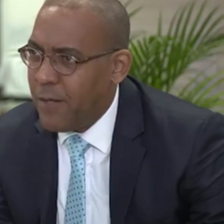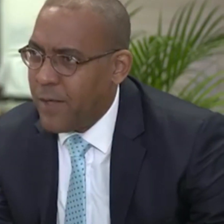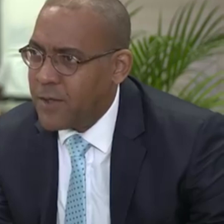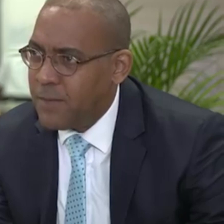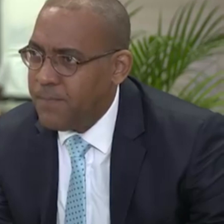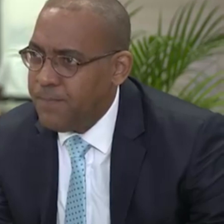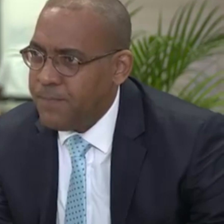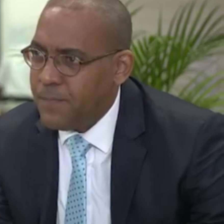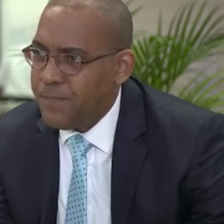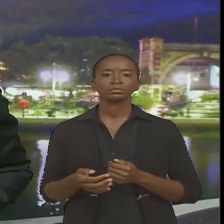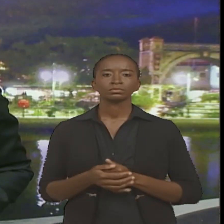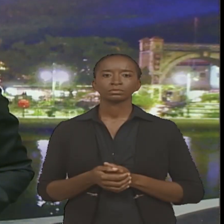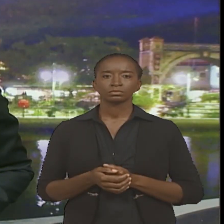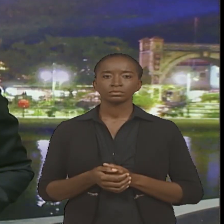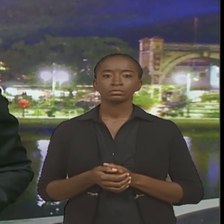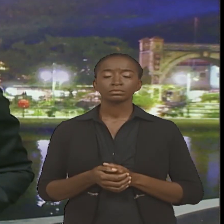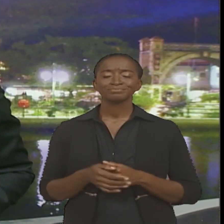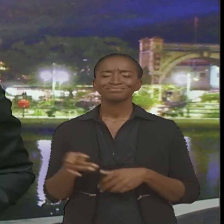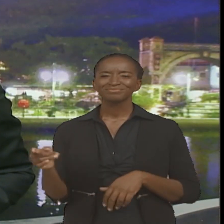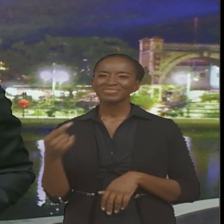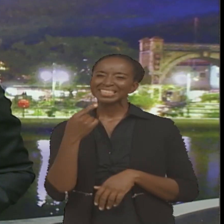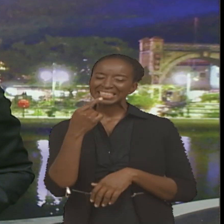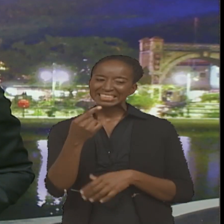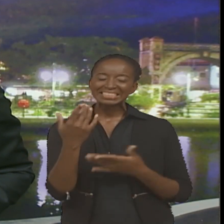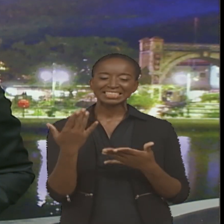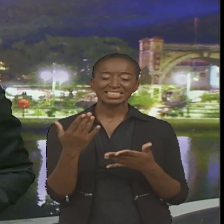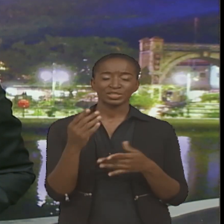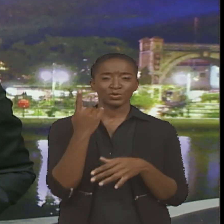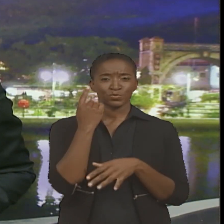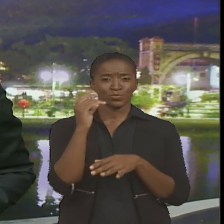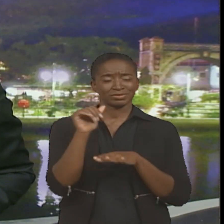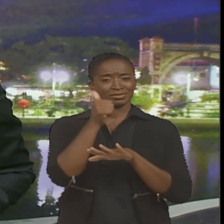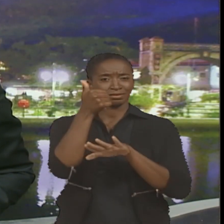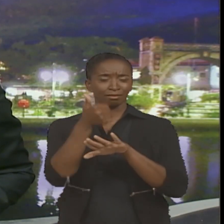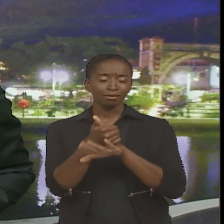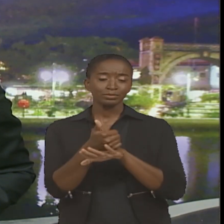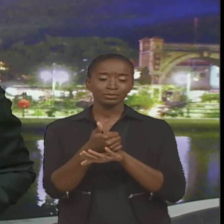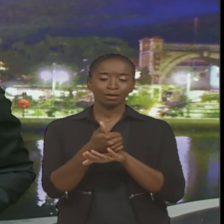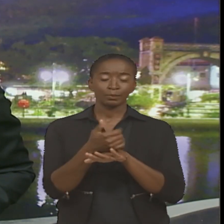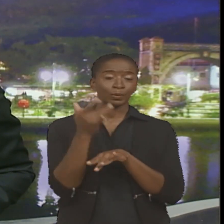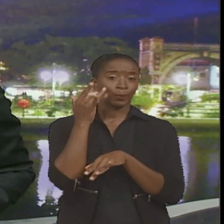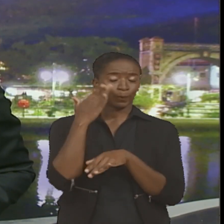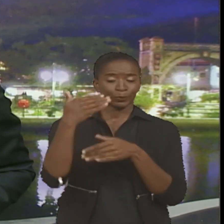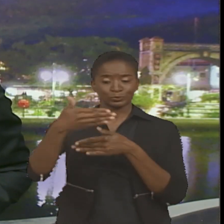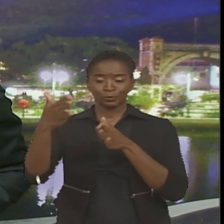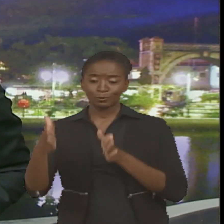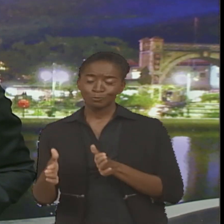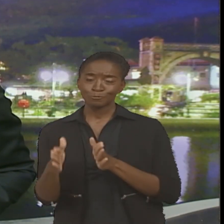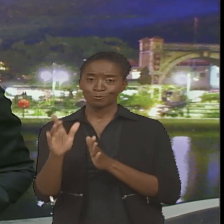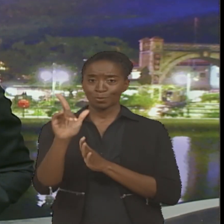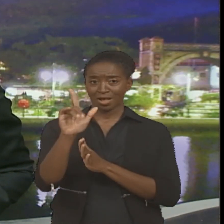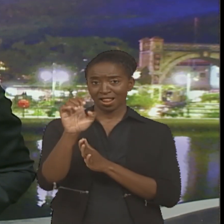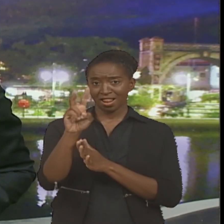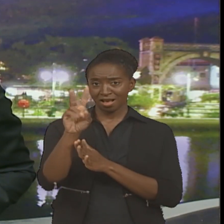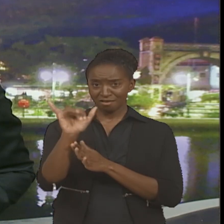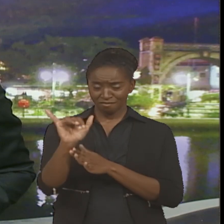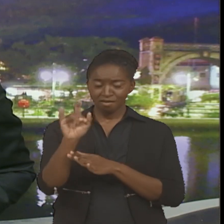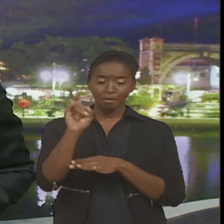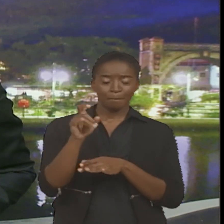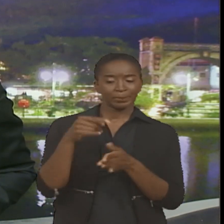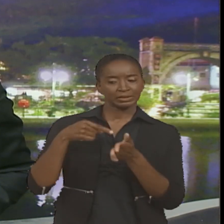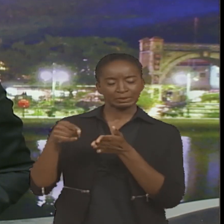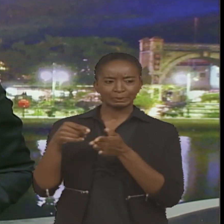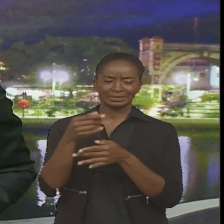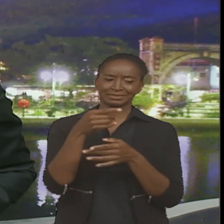in the right direction. And Mr. Simmons, while acknowledging there's been some pushback to the newly introduced room rate levy and other